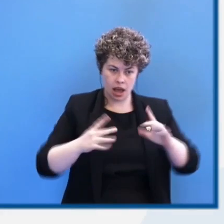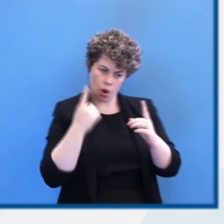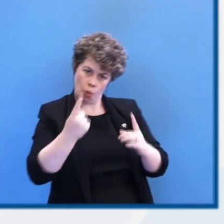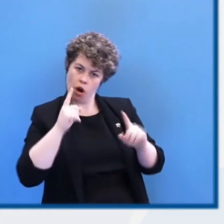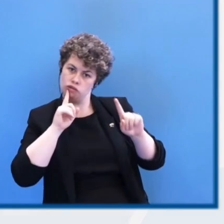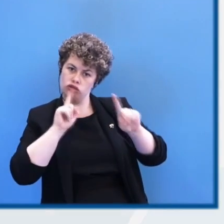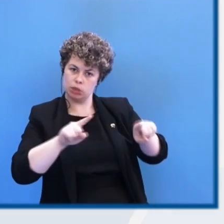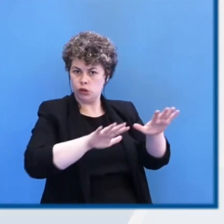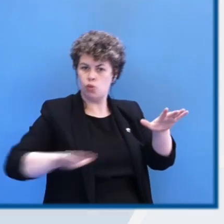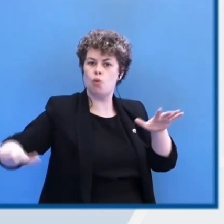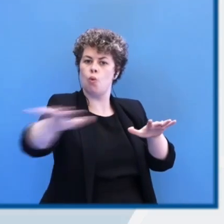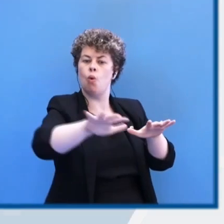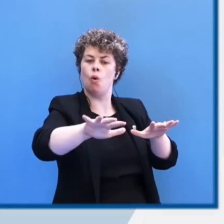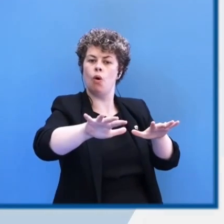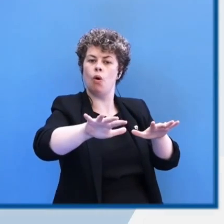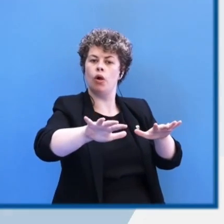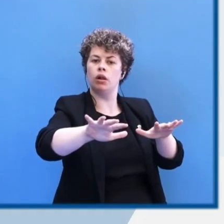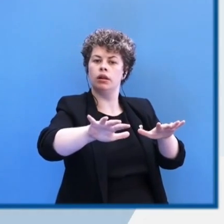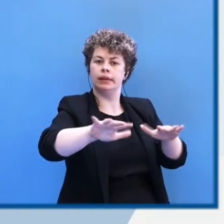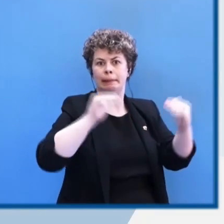Okay, thank you very much.